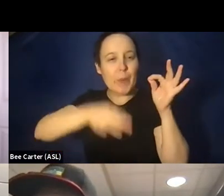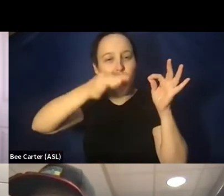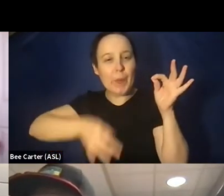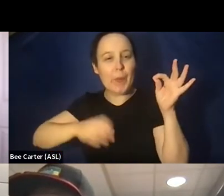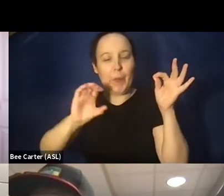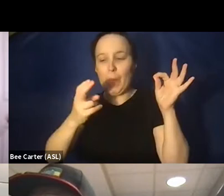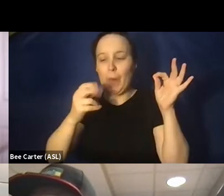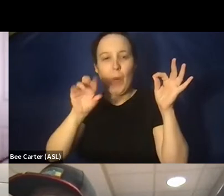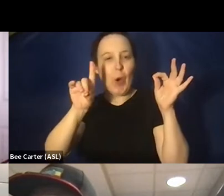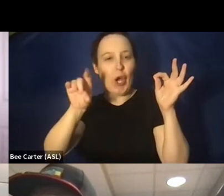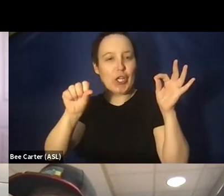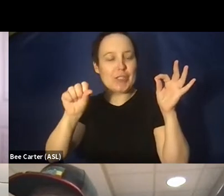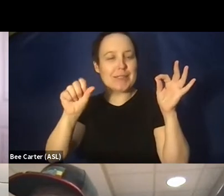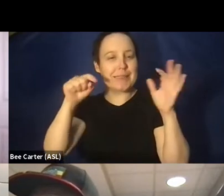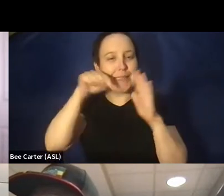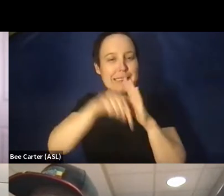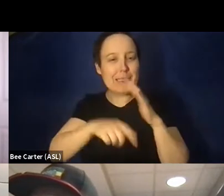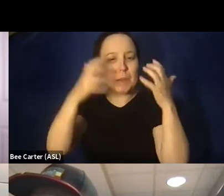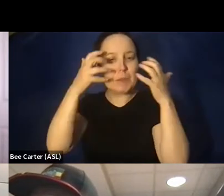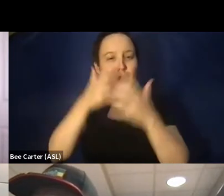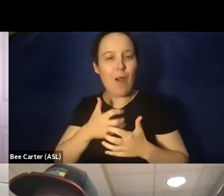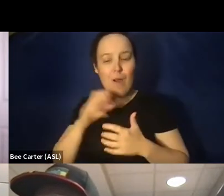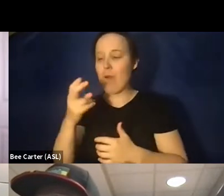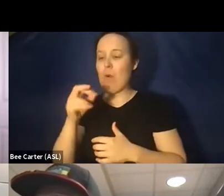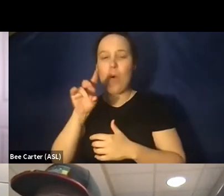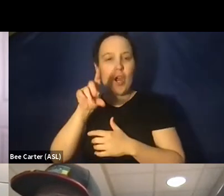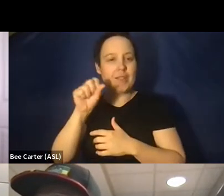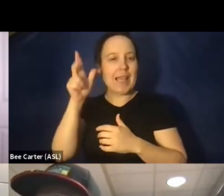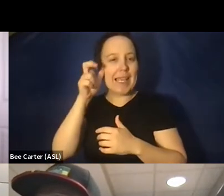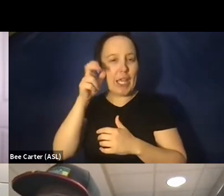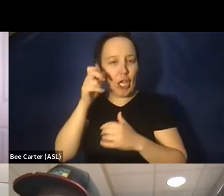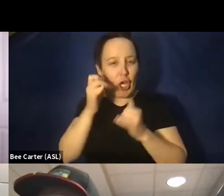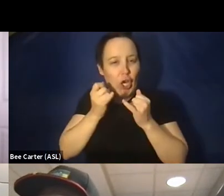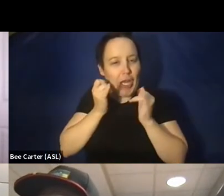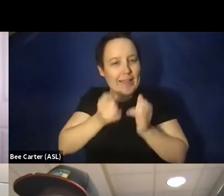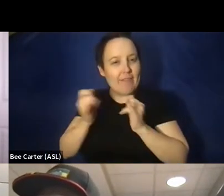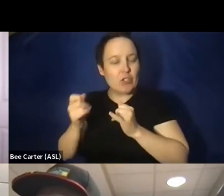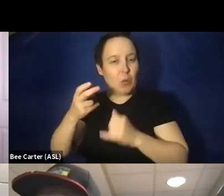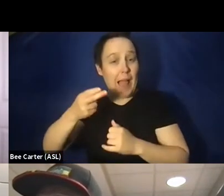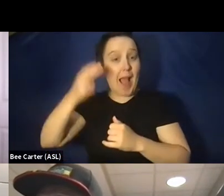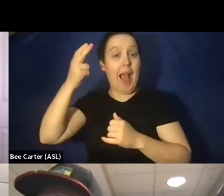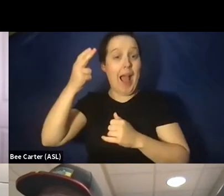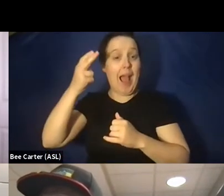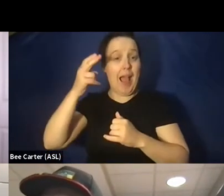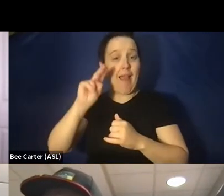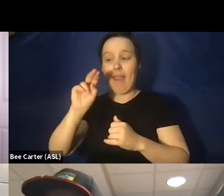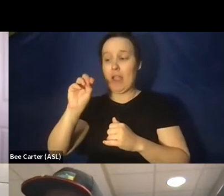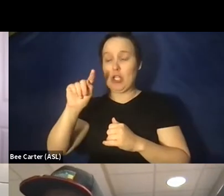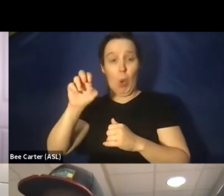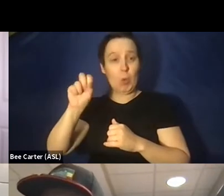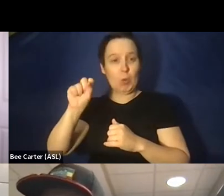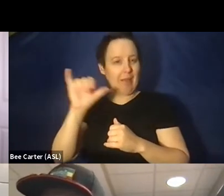hear individual high notes, you know, almost higher than you would imagine a cello could